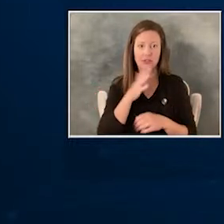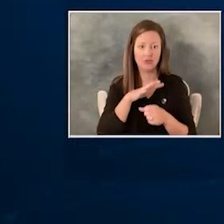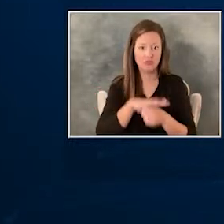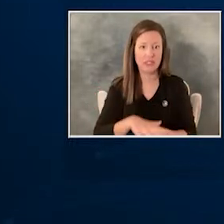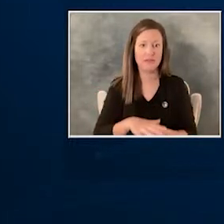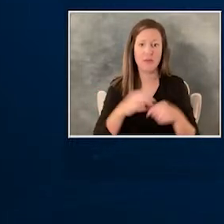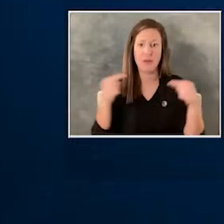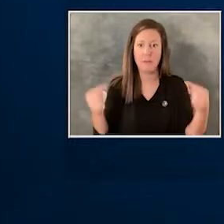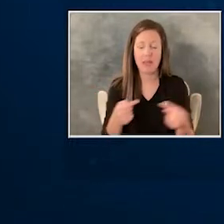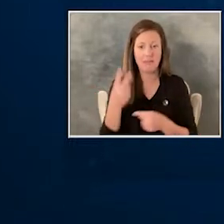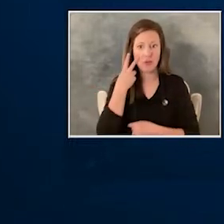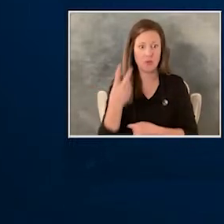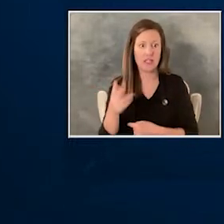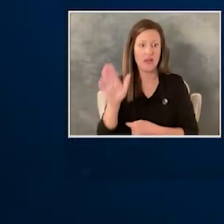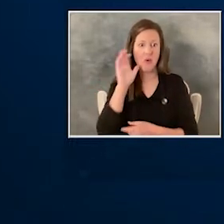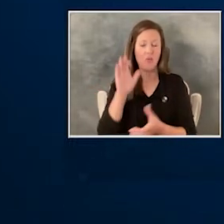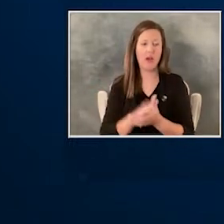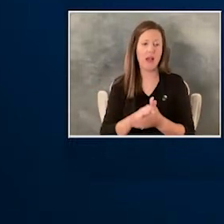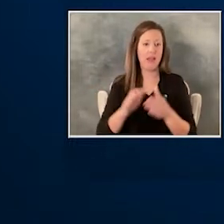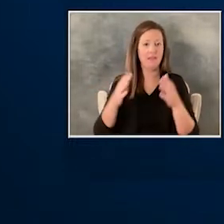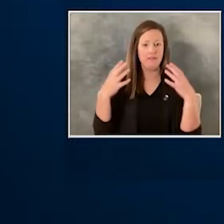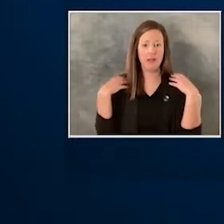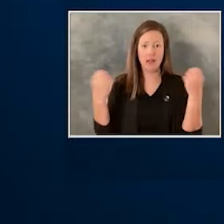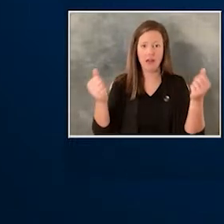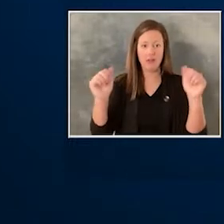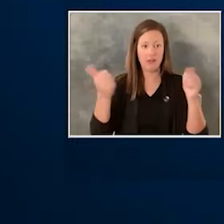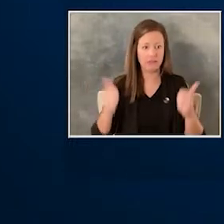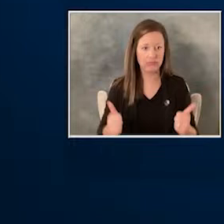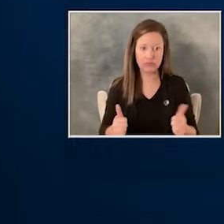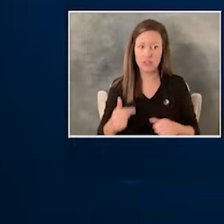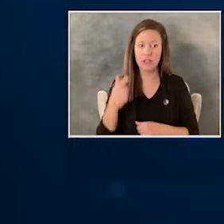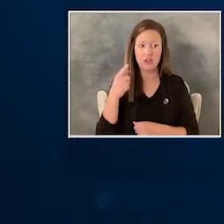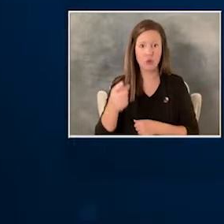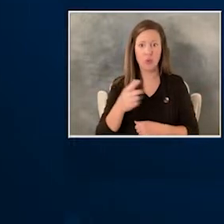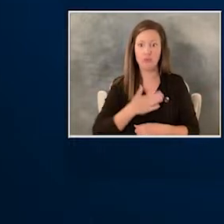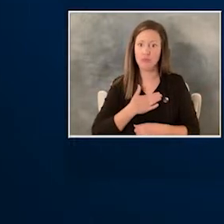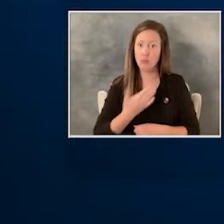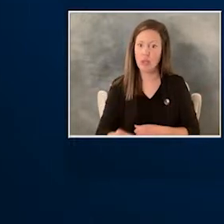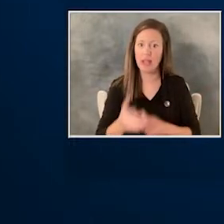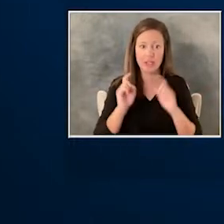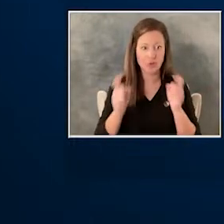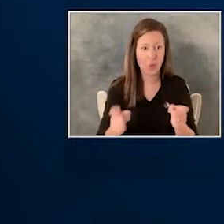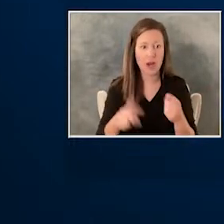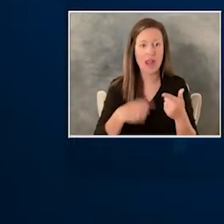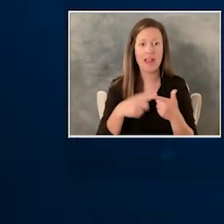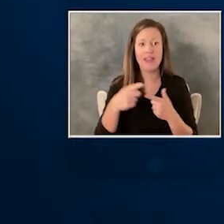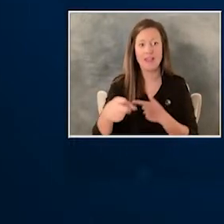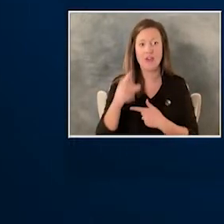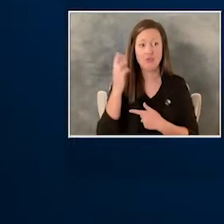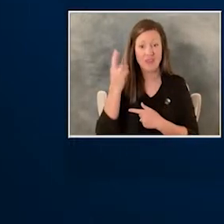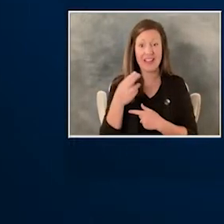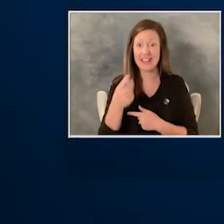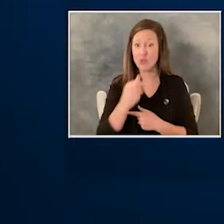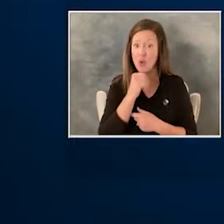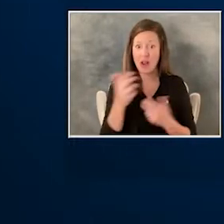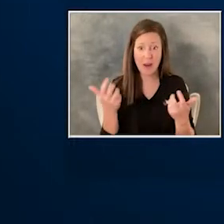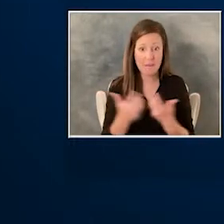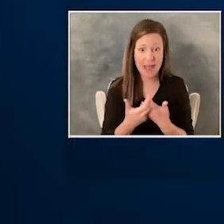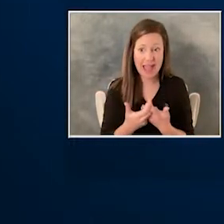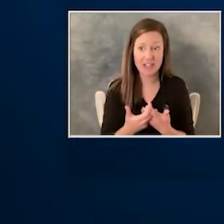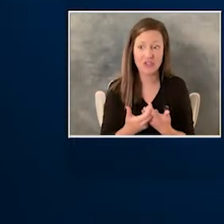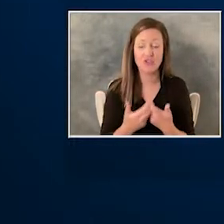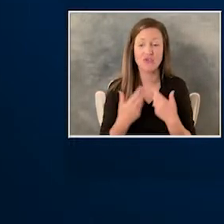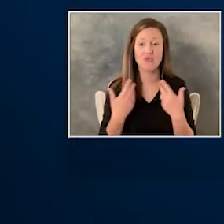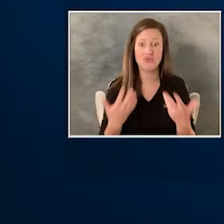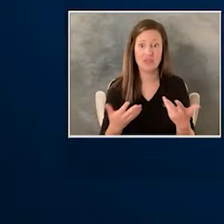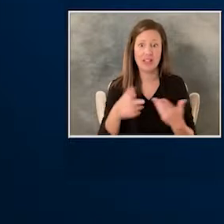wife decline. You step forward, say you want to donate your kidney, then you find out you're not a match. That must